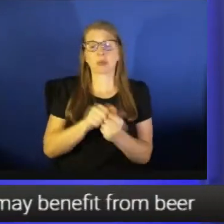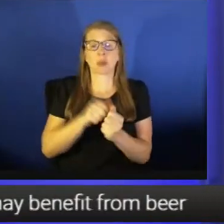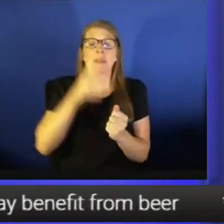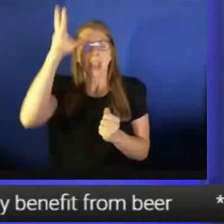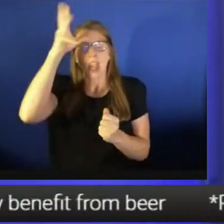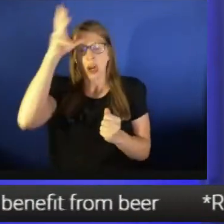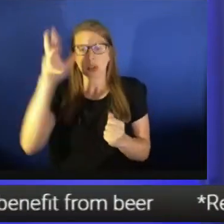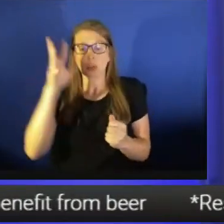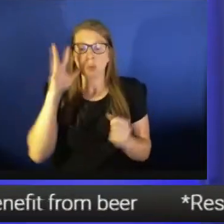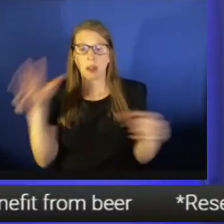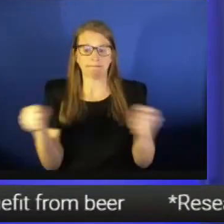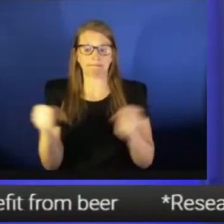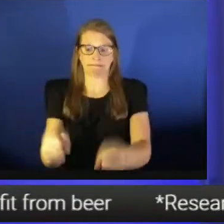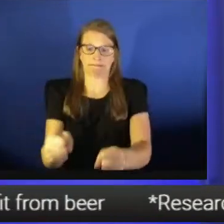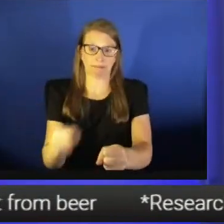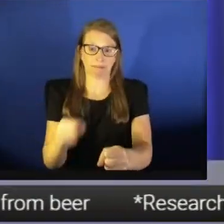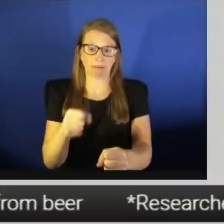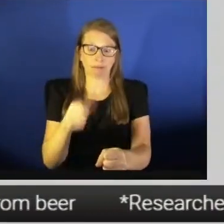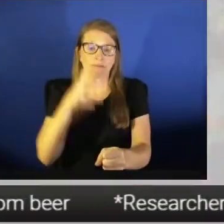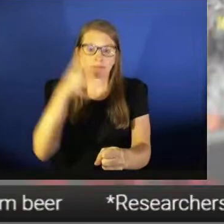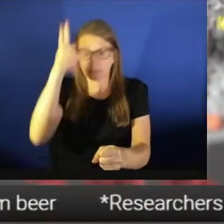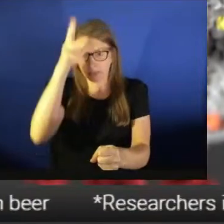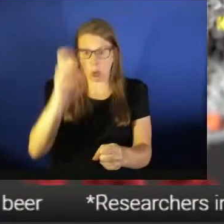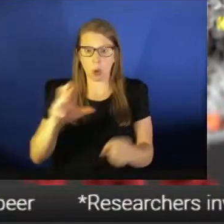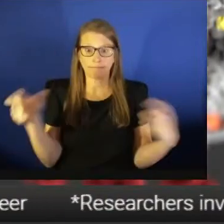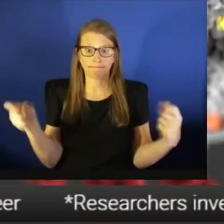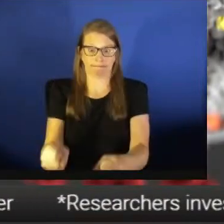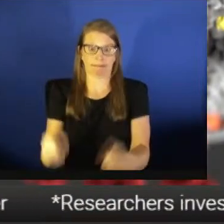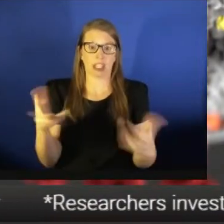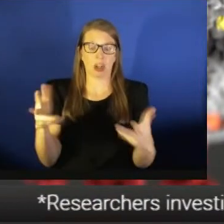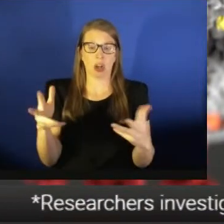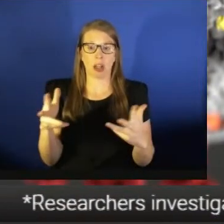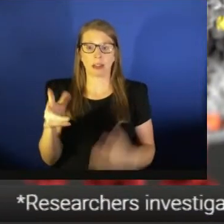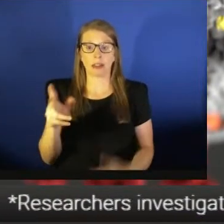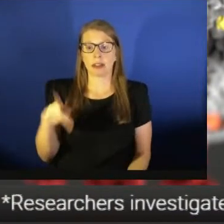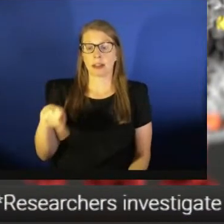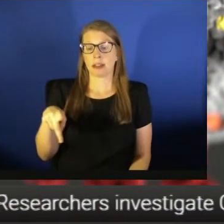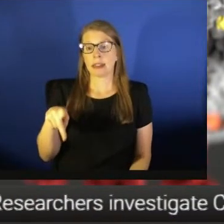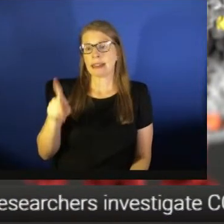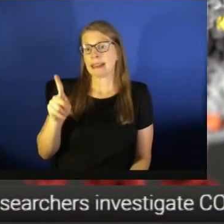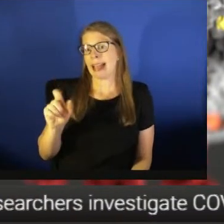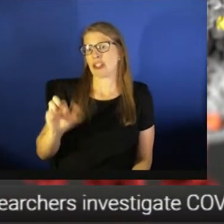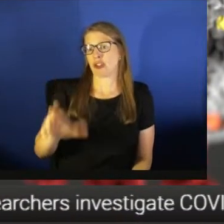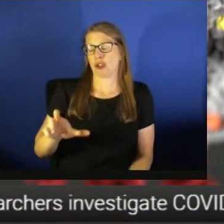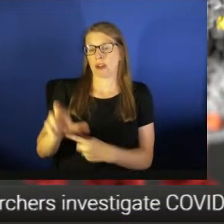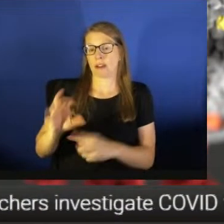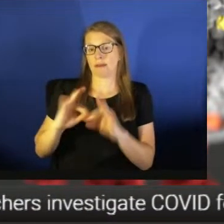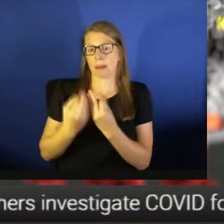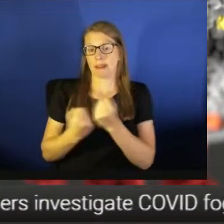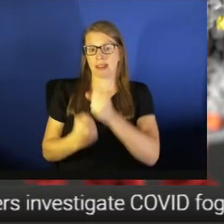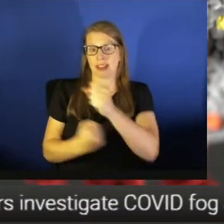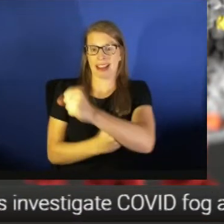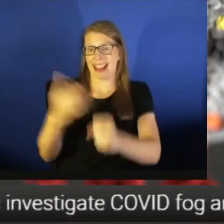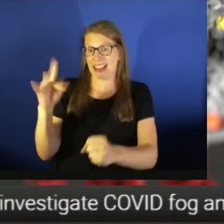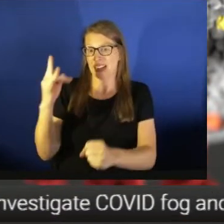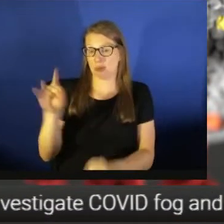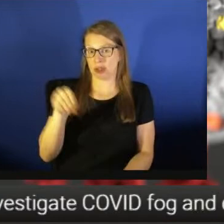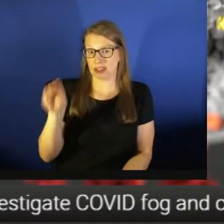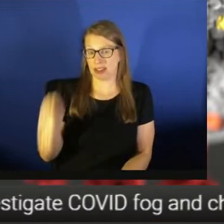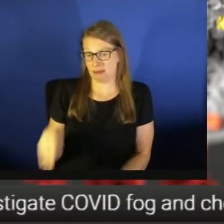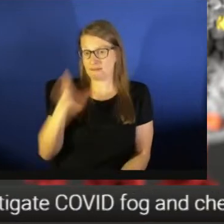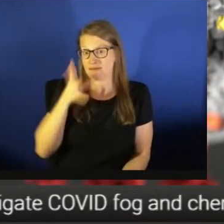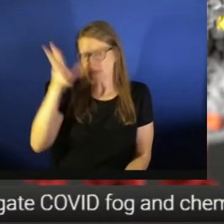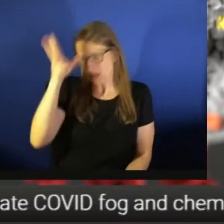right away or at all. Researchers with the Kaiser Family Foundation find only 18% of parents would get their